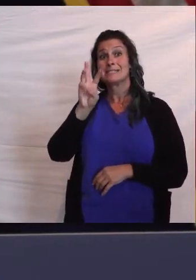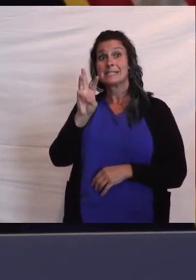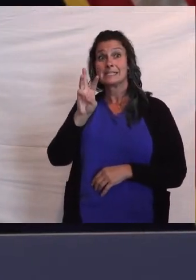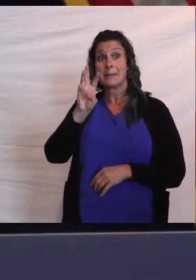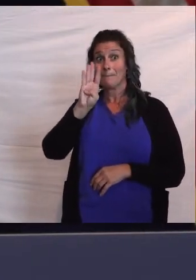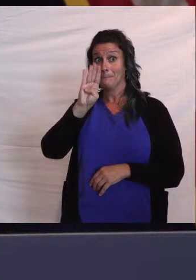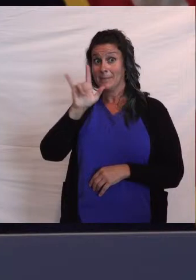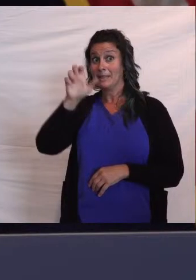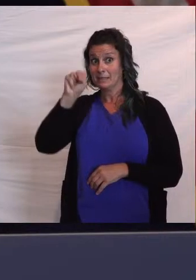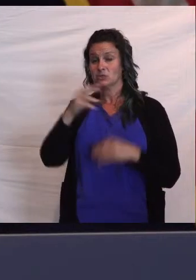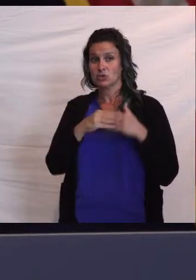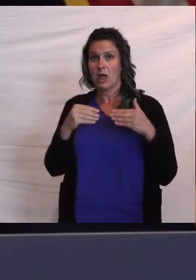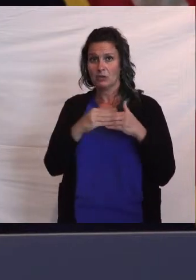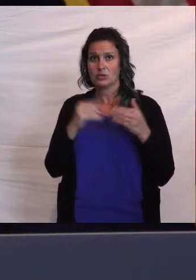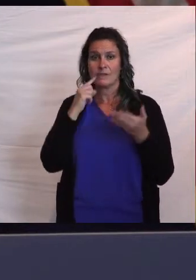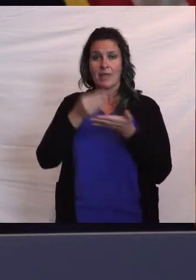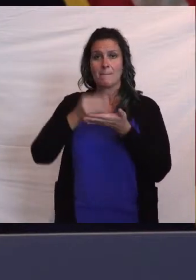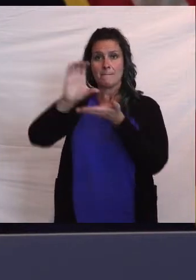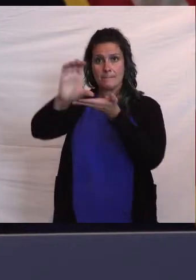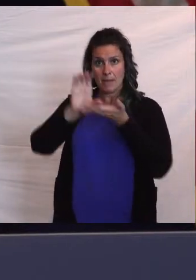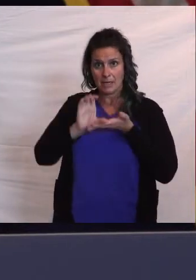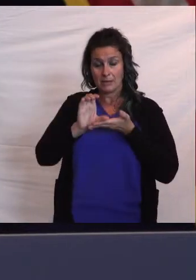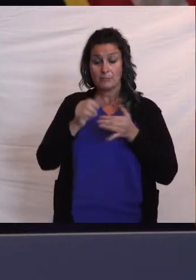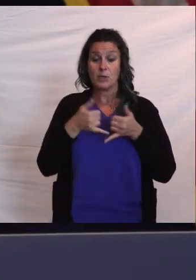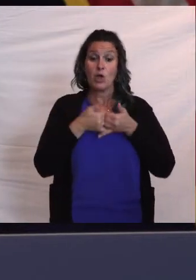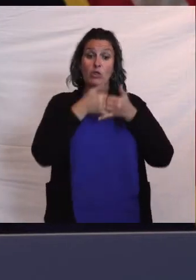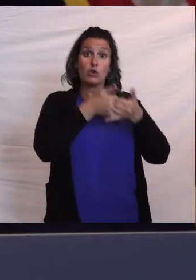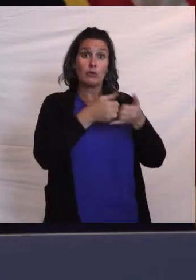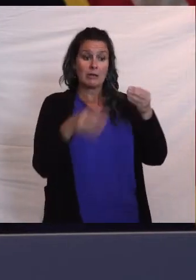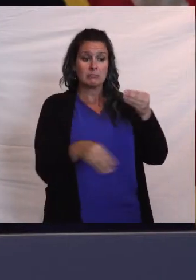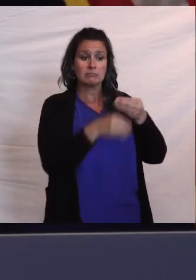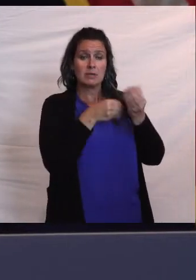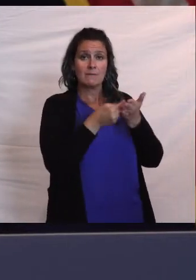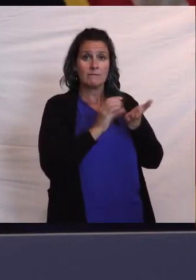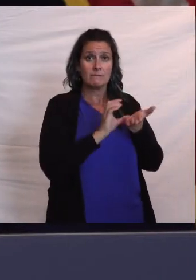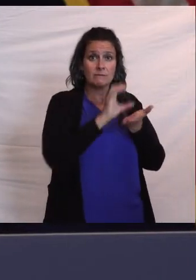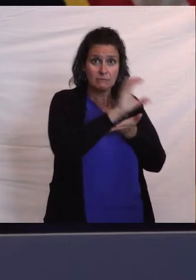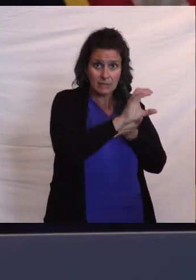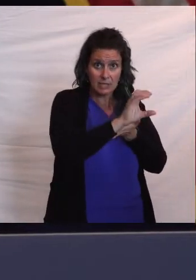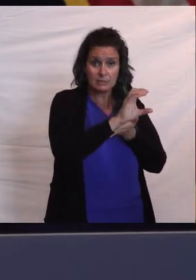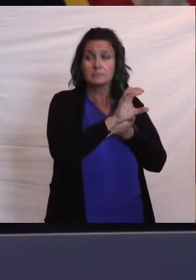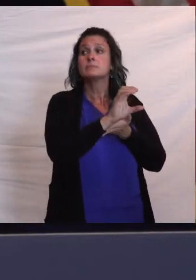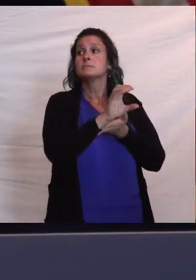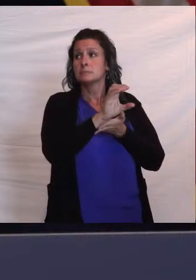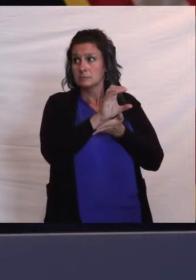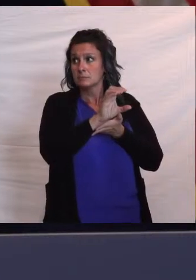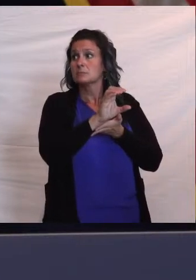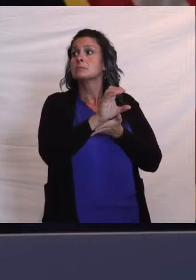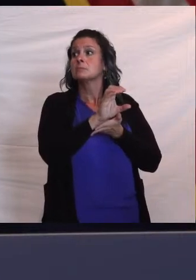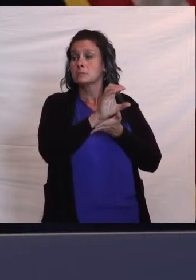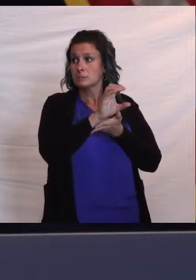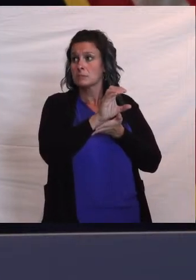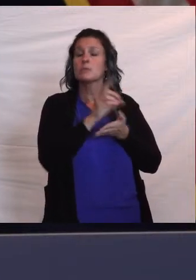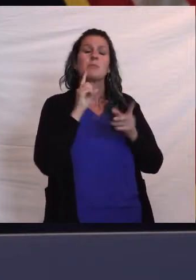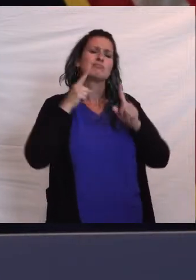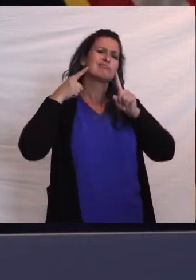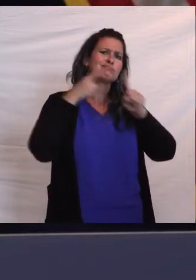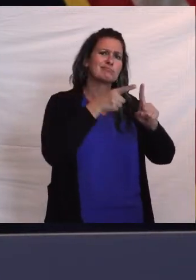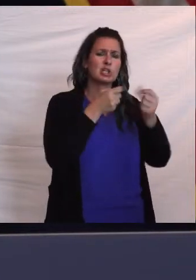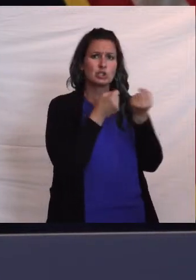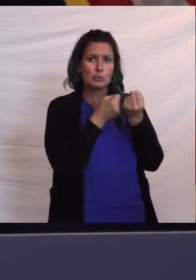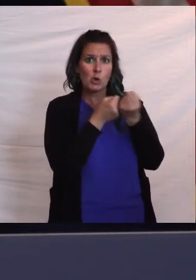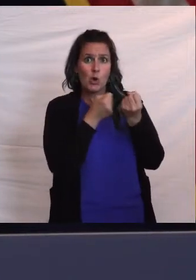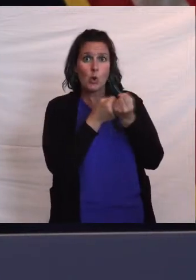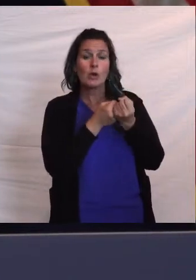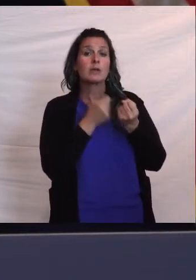these funds. The grants supplement the funds made available previously and provide targeted support for